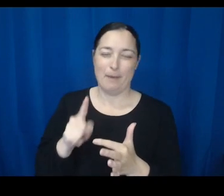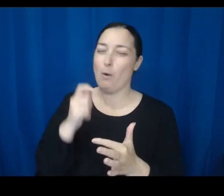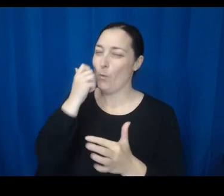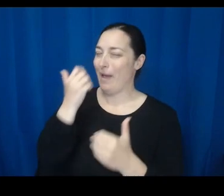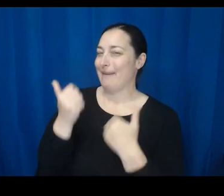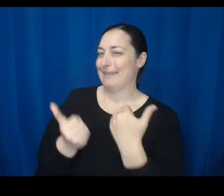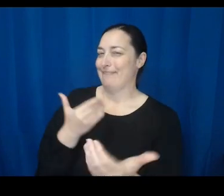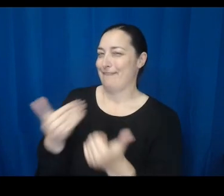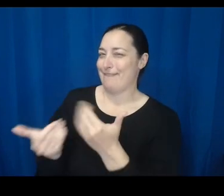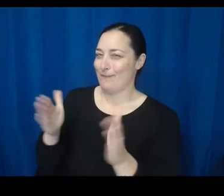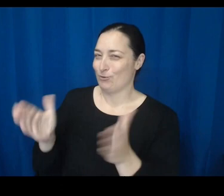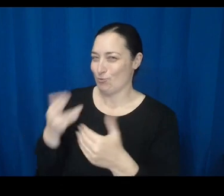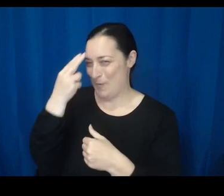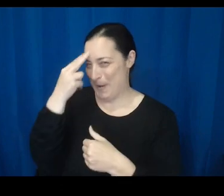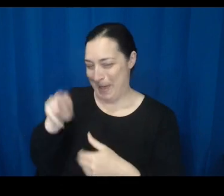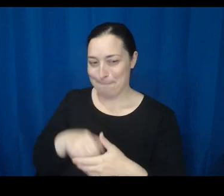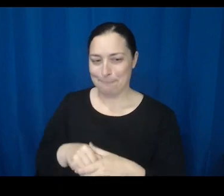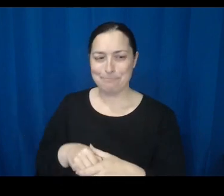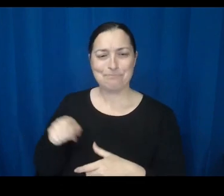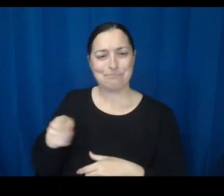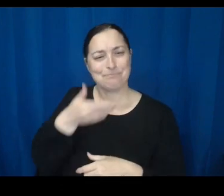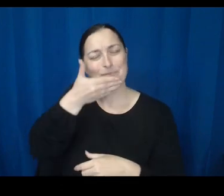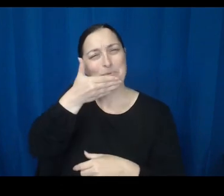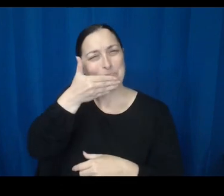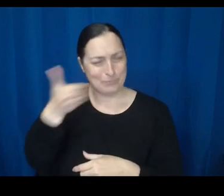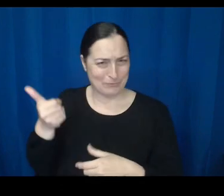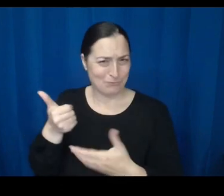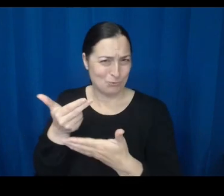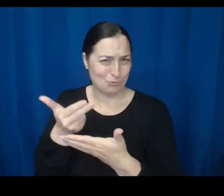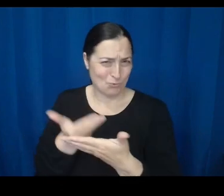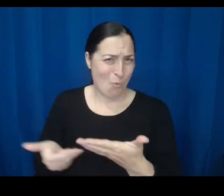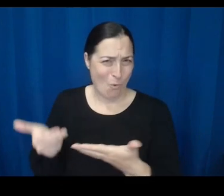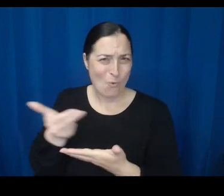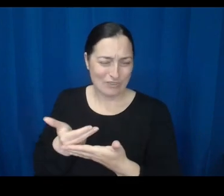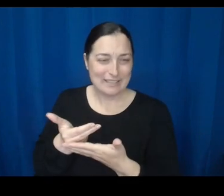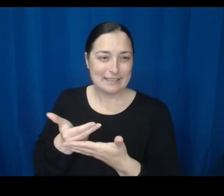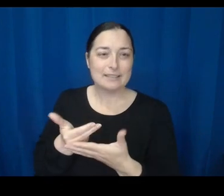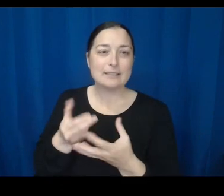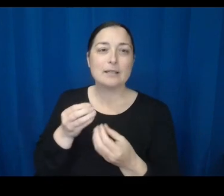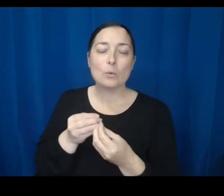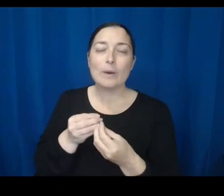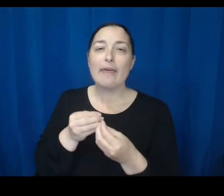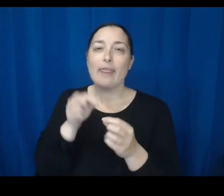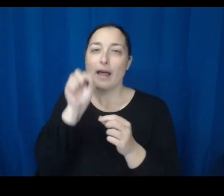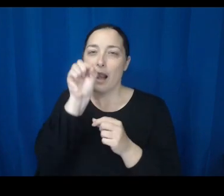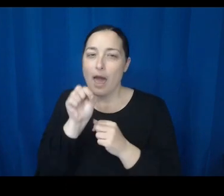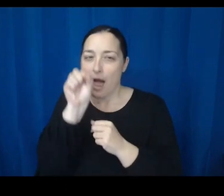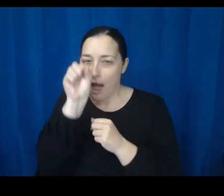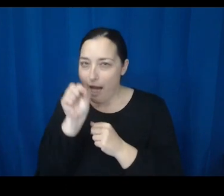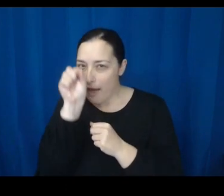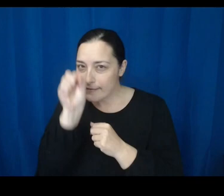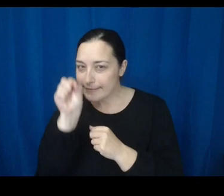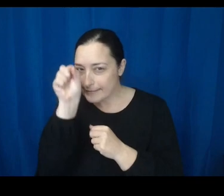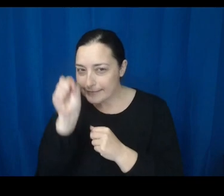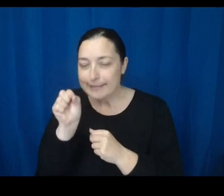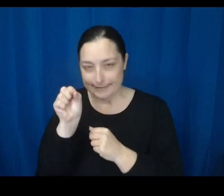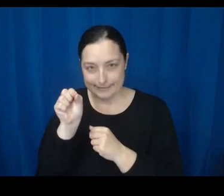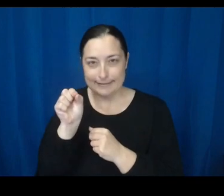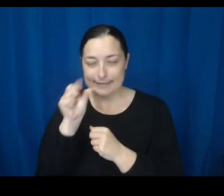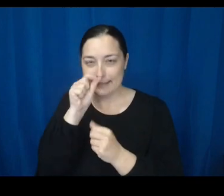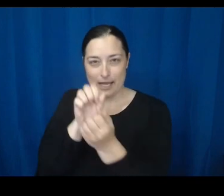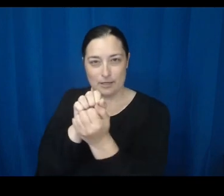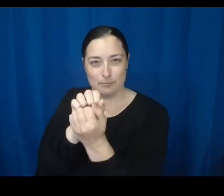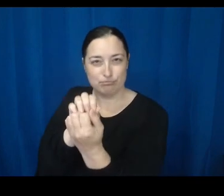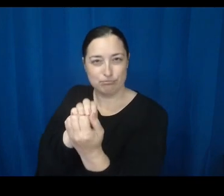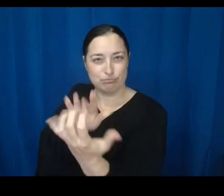is just a really beautiful drawing, and she's using parallel lines and she's building up the surface. And what